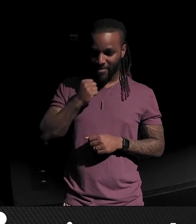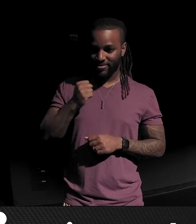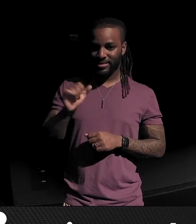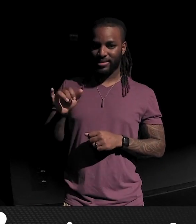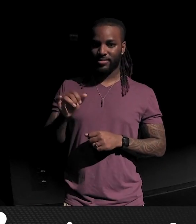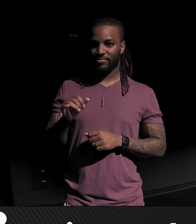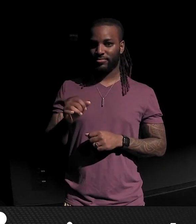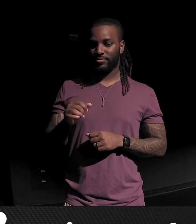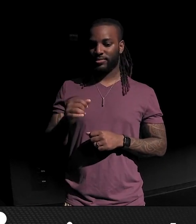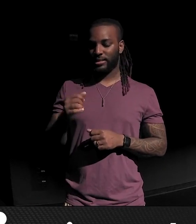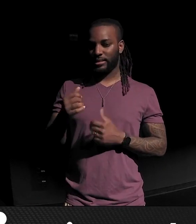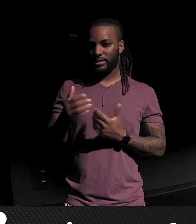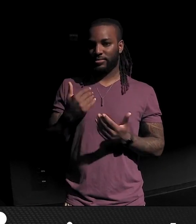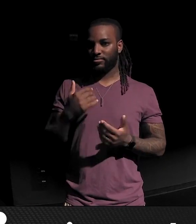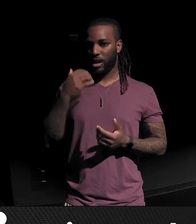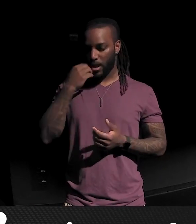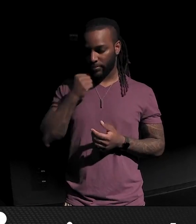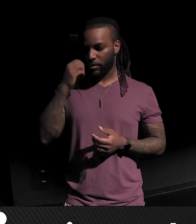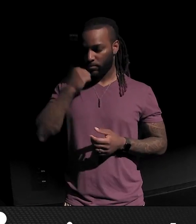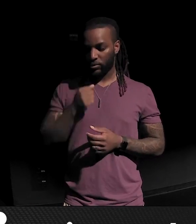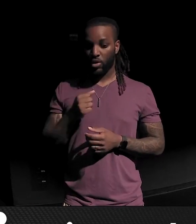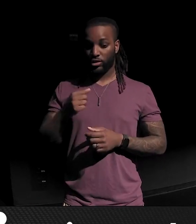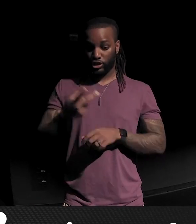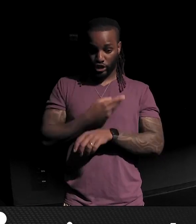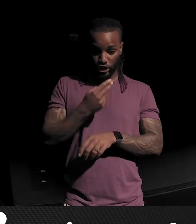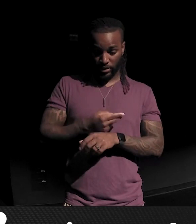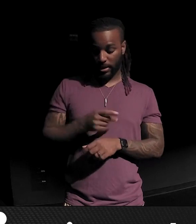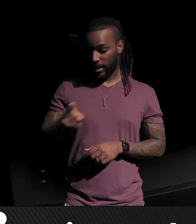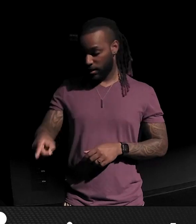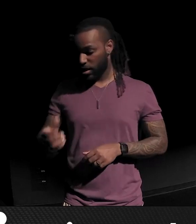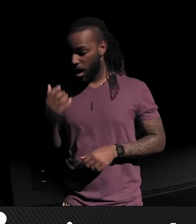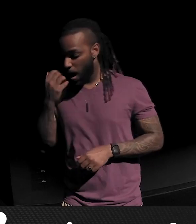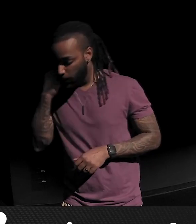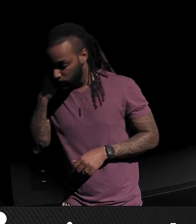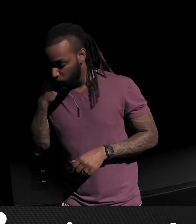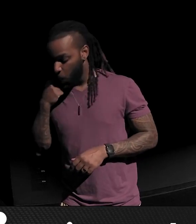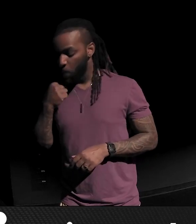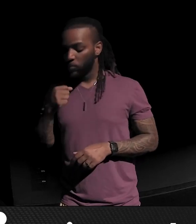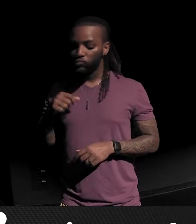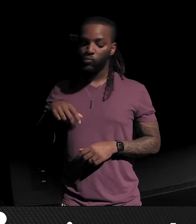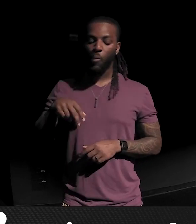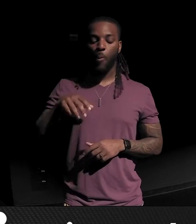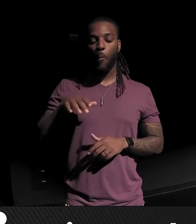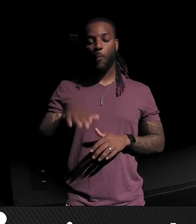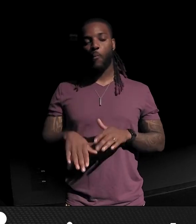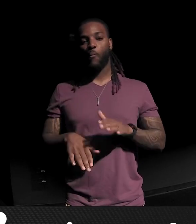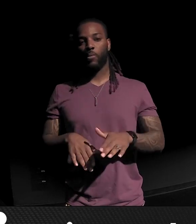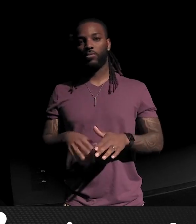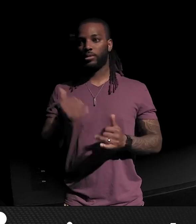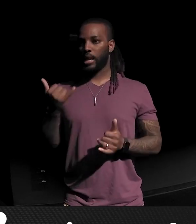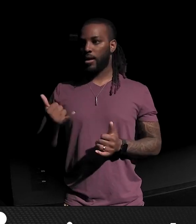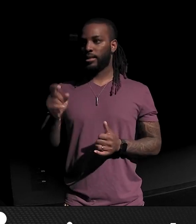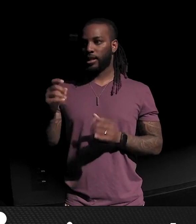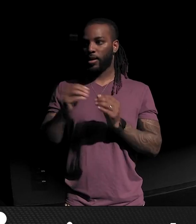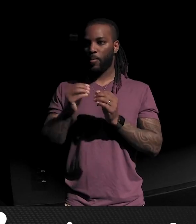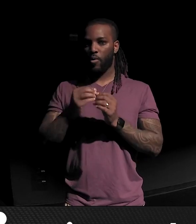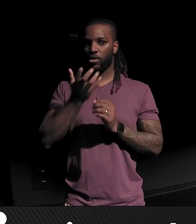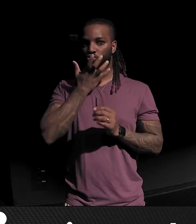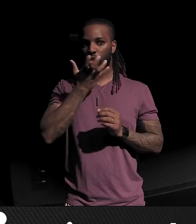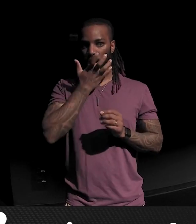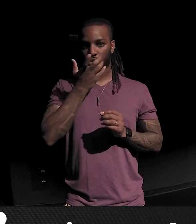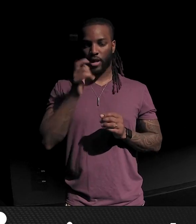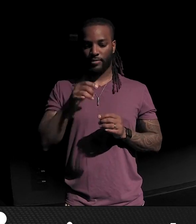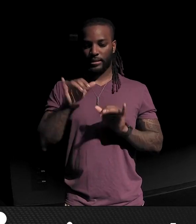2 steps. So the sheep, like, get their bite, take 2 steps. Now they need more grass, so they got to stay on the